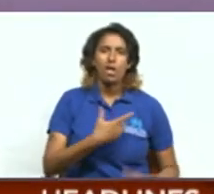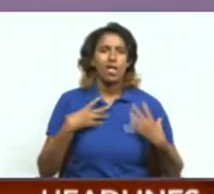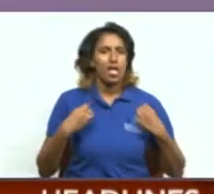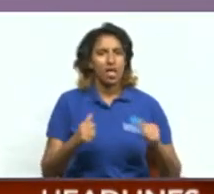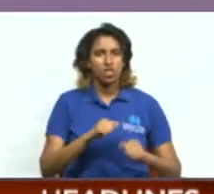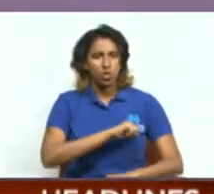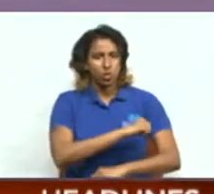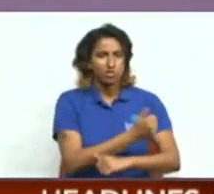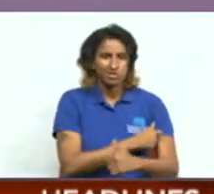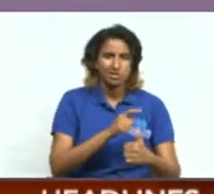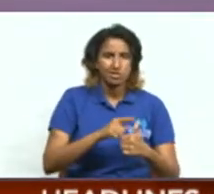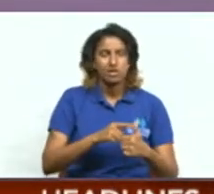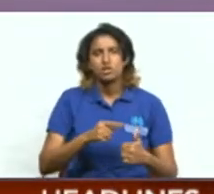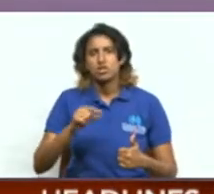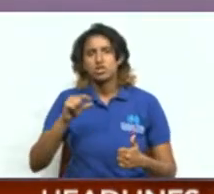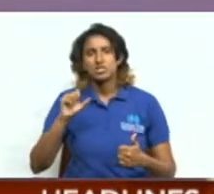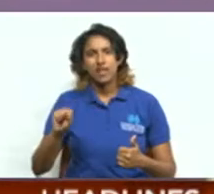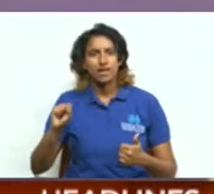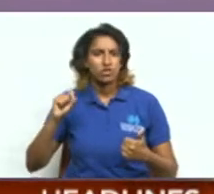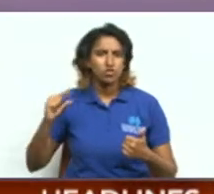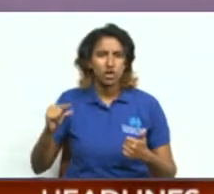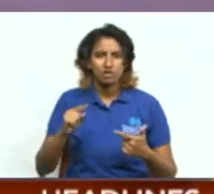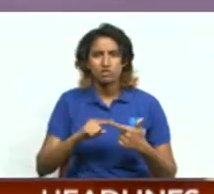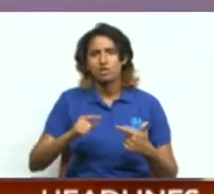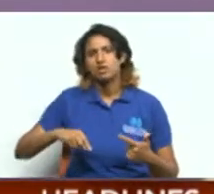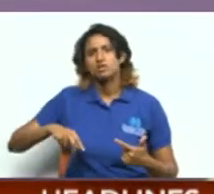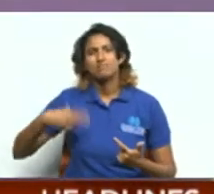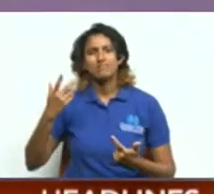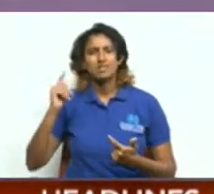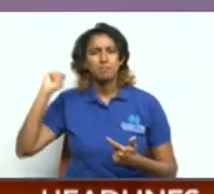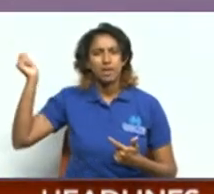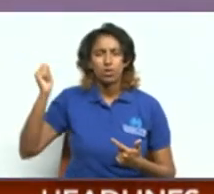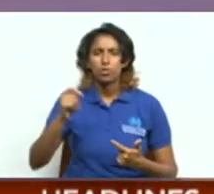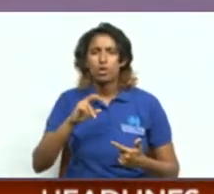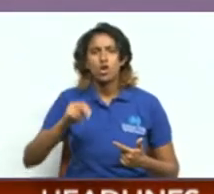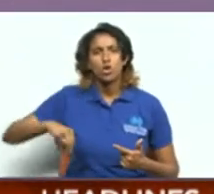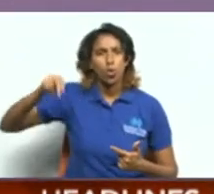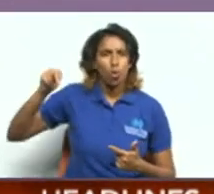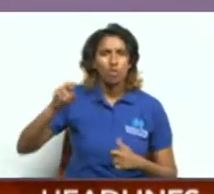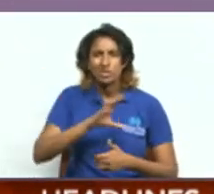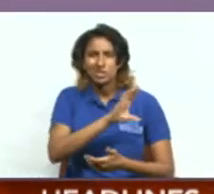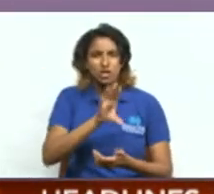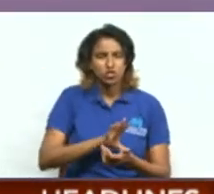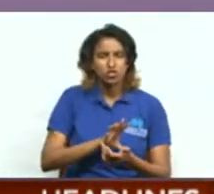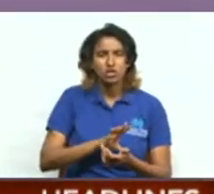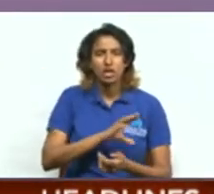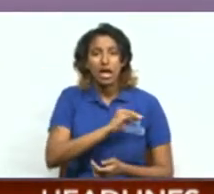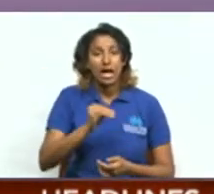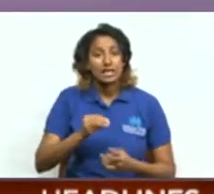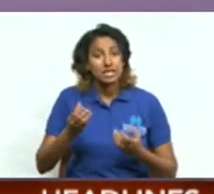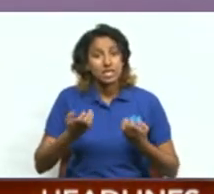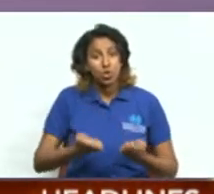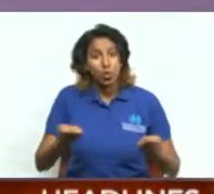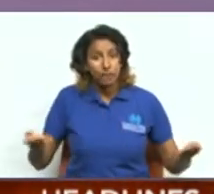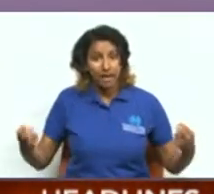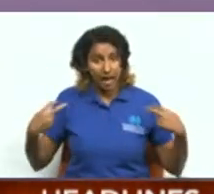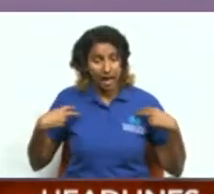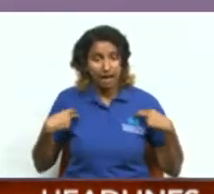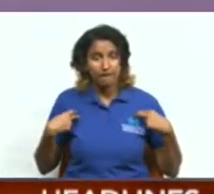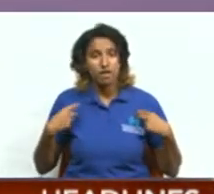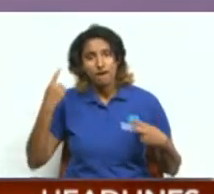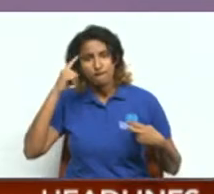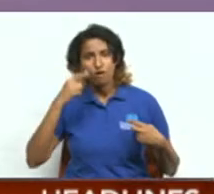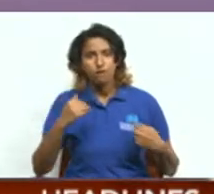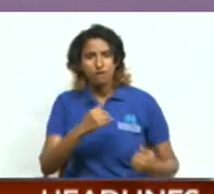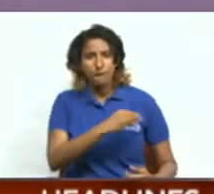Tobago, Northwest, and North Central, all of them. And the equipment that is being cited is the mammogram. And also there's